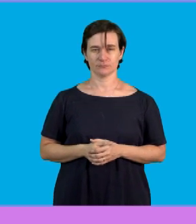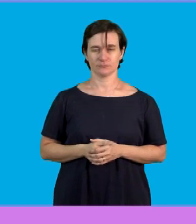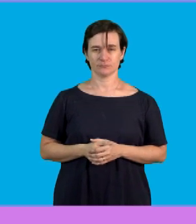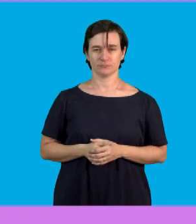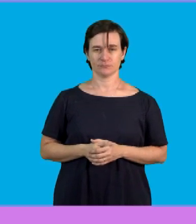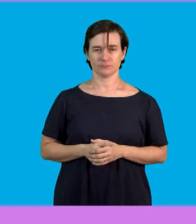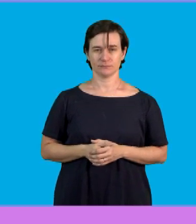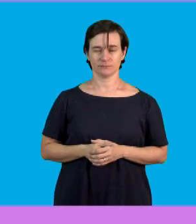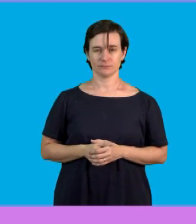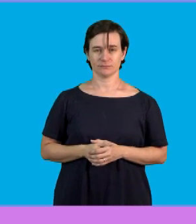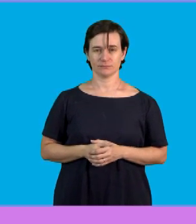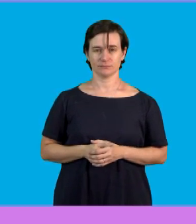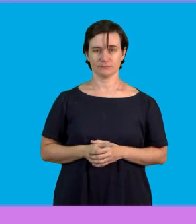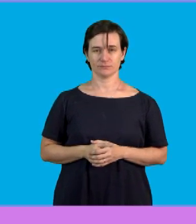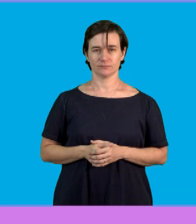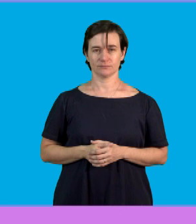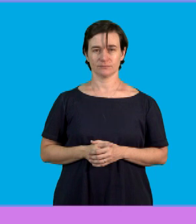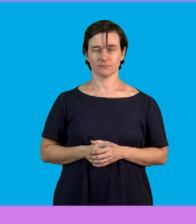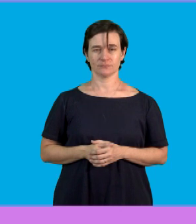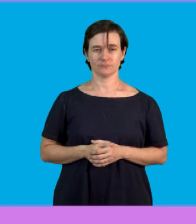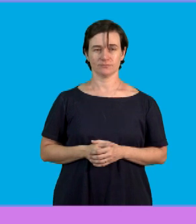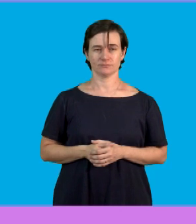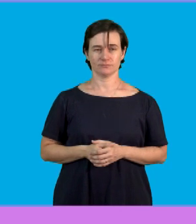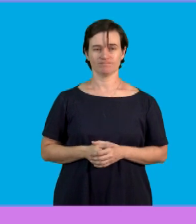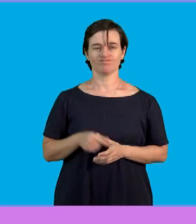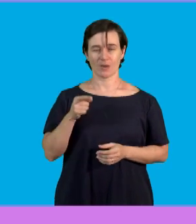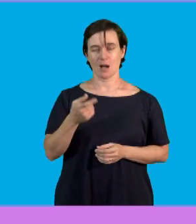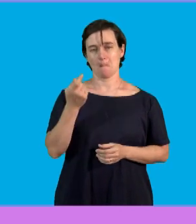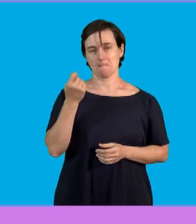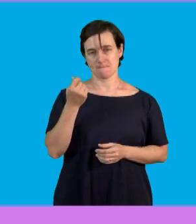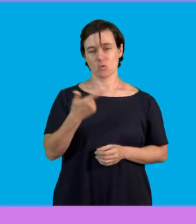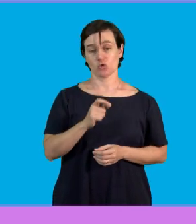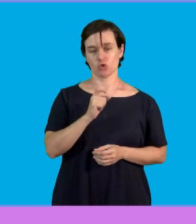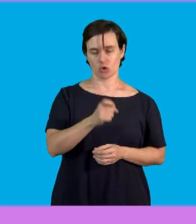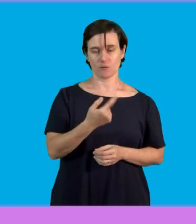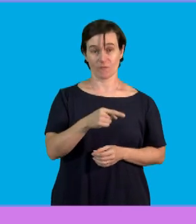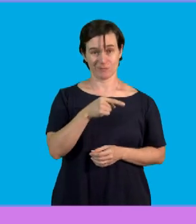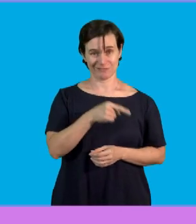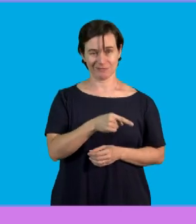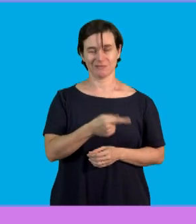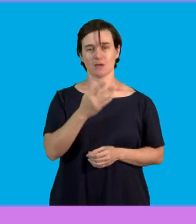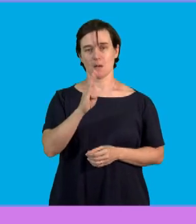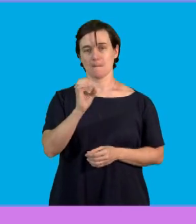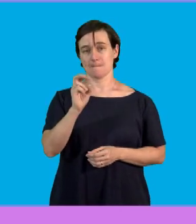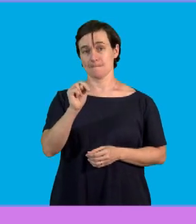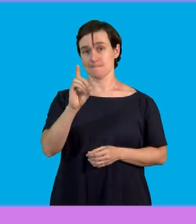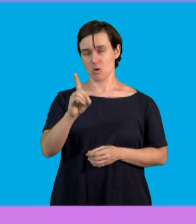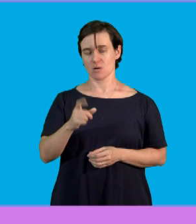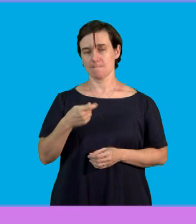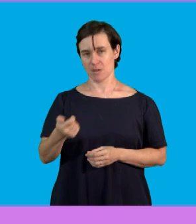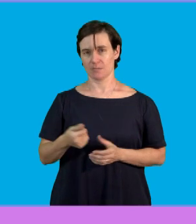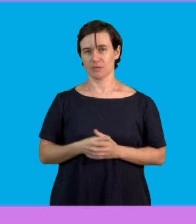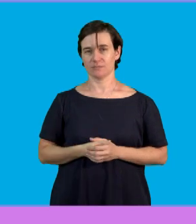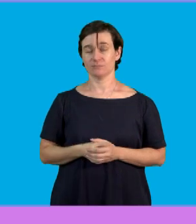75 cents. Yes, so that is the amount that was charged, or a fee that was charged. So